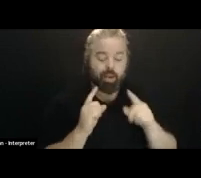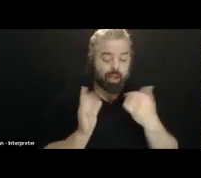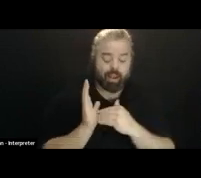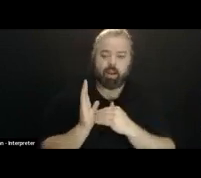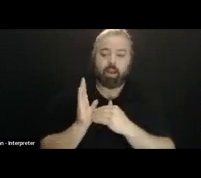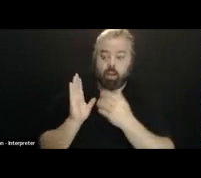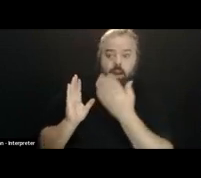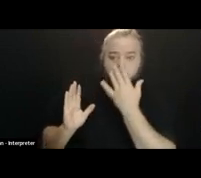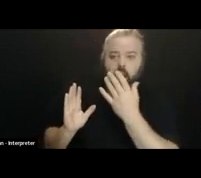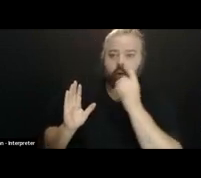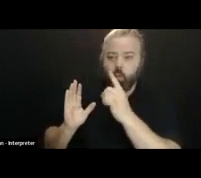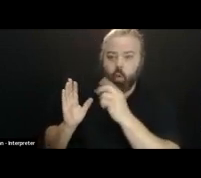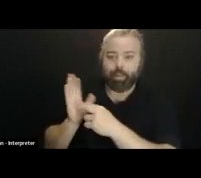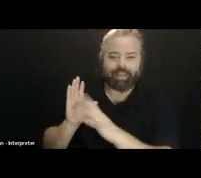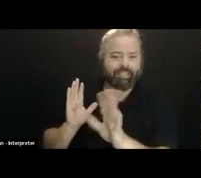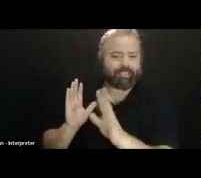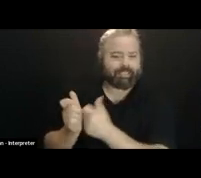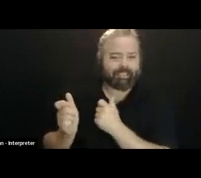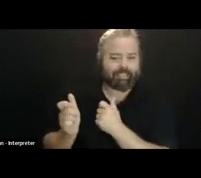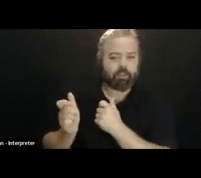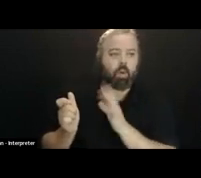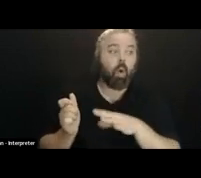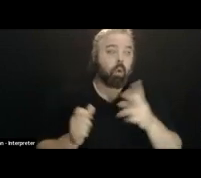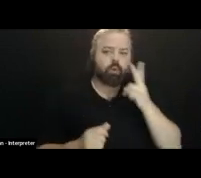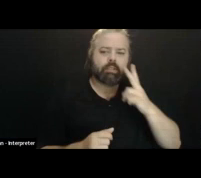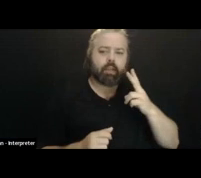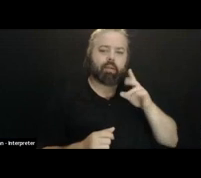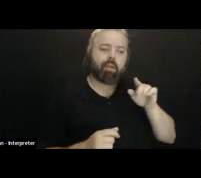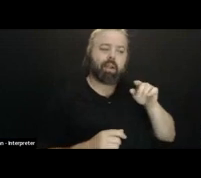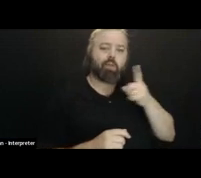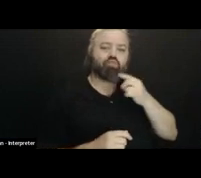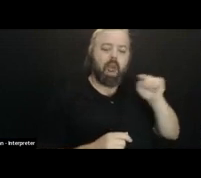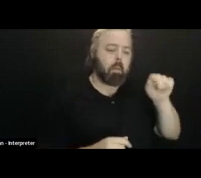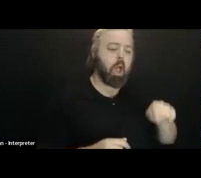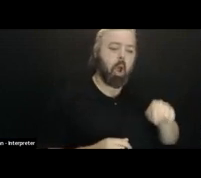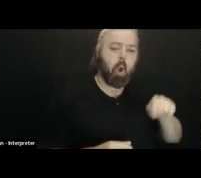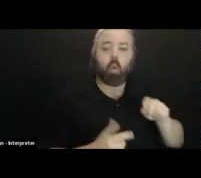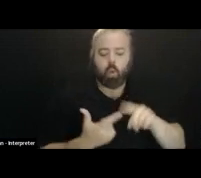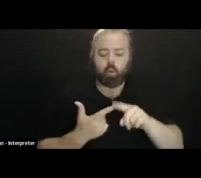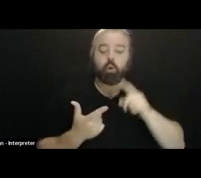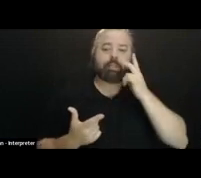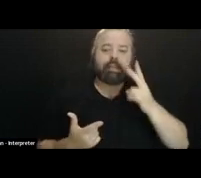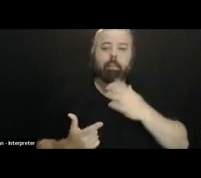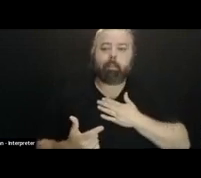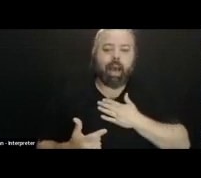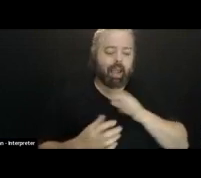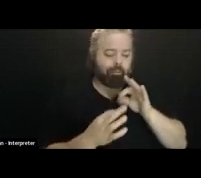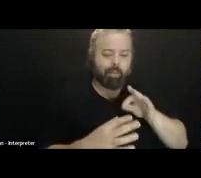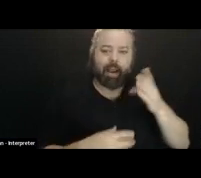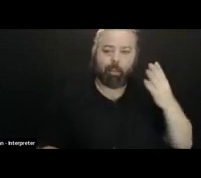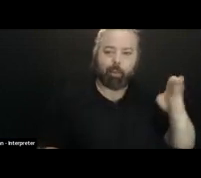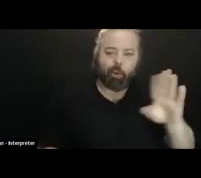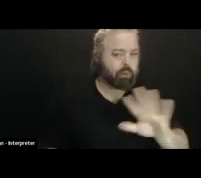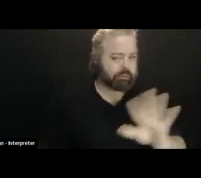a lot. See the items in red below, or see my feedback in blue. Again, if that person picks a